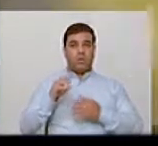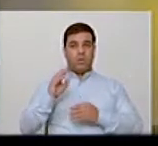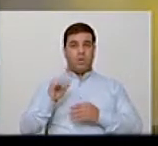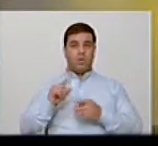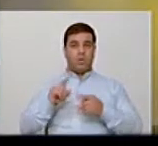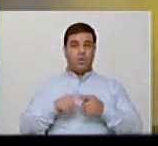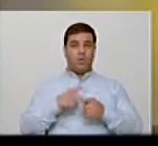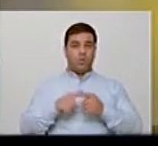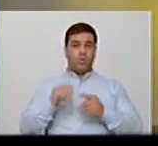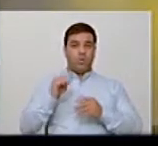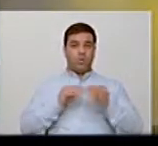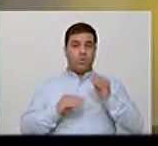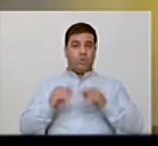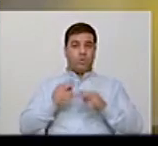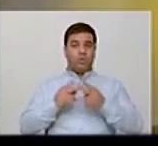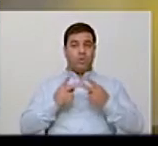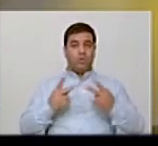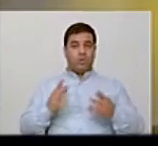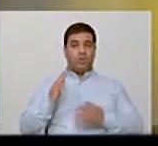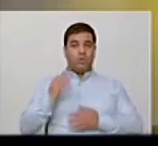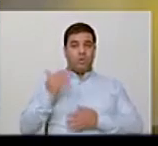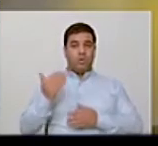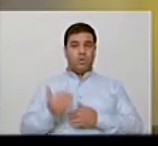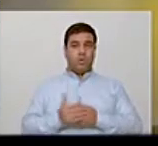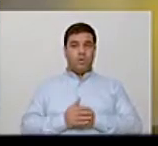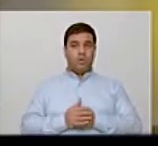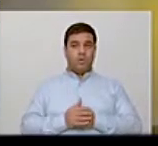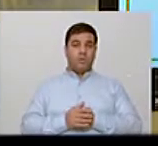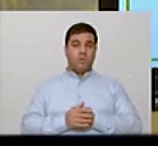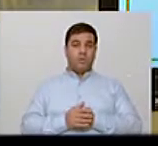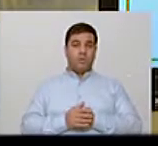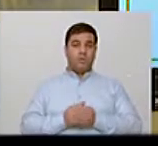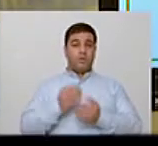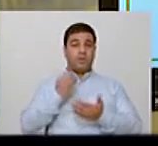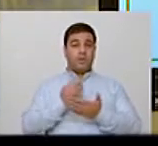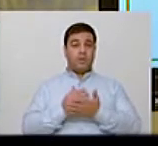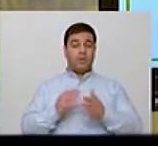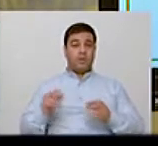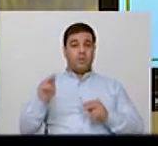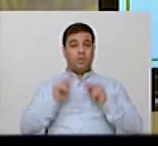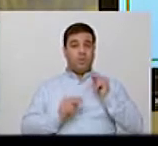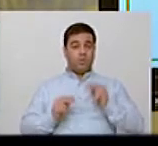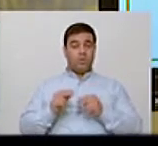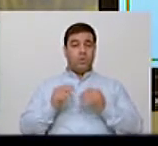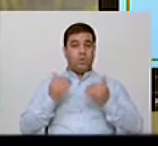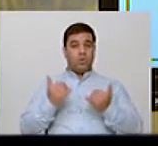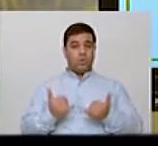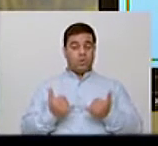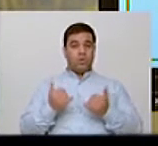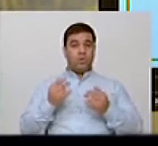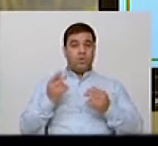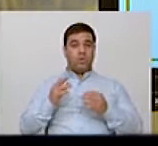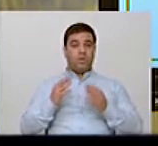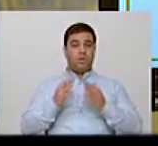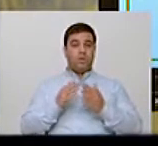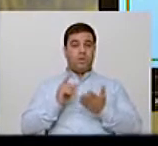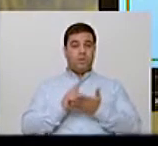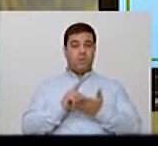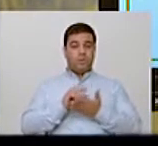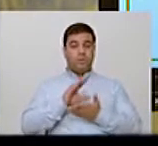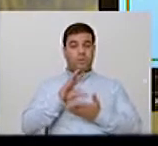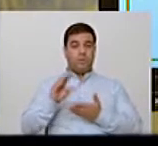tilakoid tuzilmalarida sodir bo'ladi. Aziz o'quvchilar, endi mustaqil bajarish